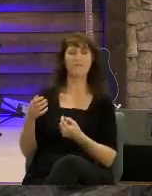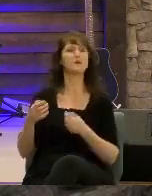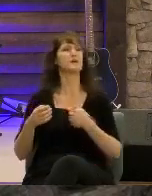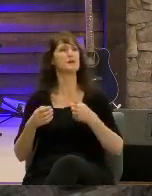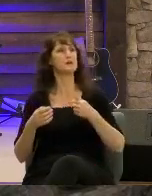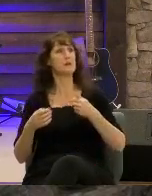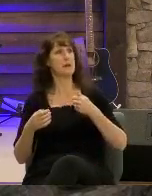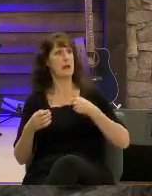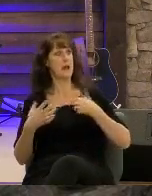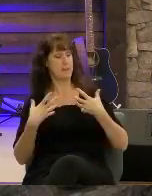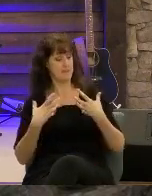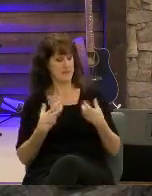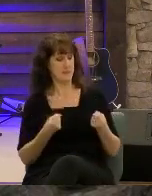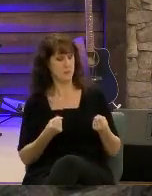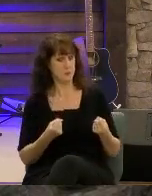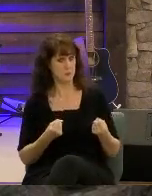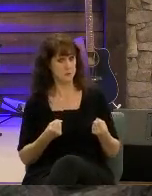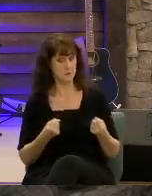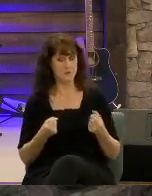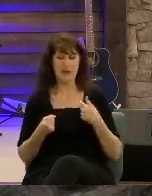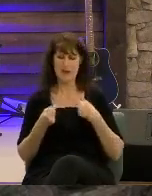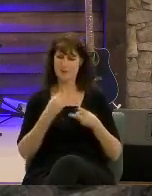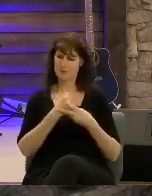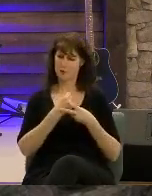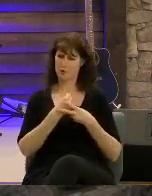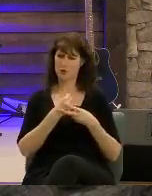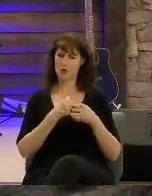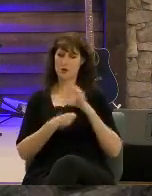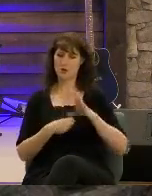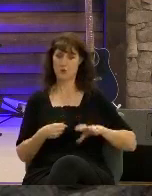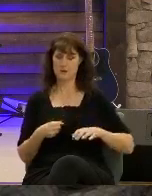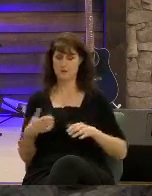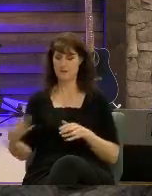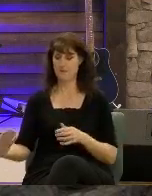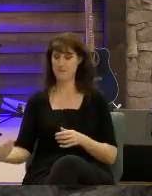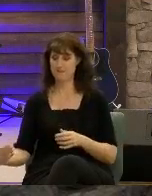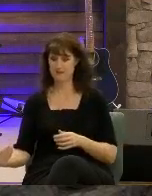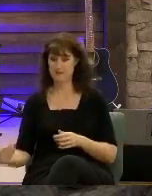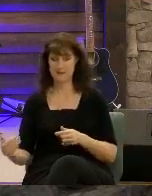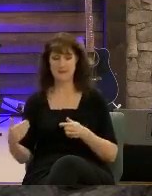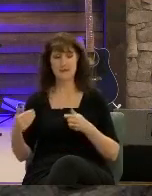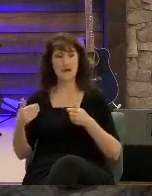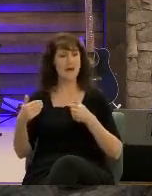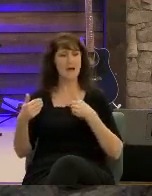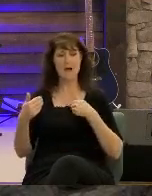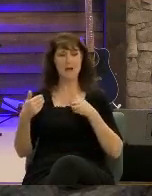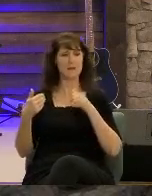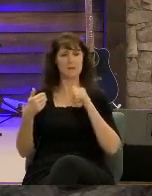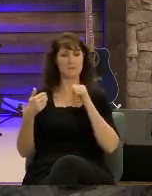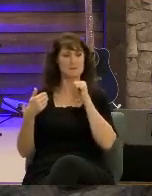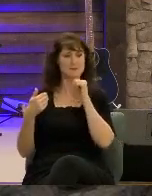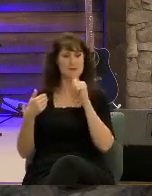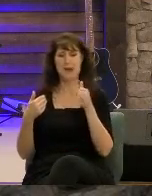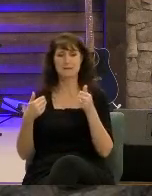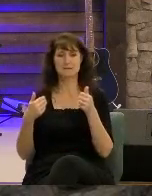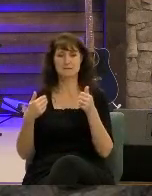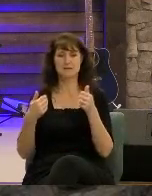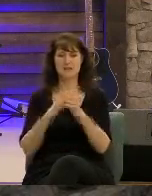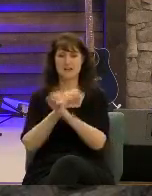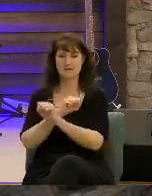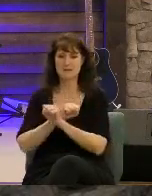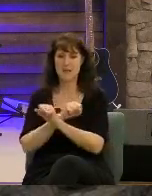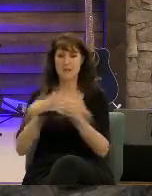just gave testimony to that. I am secure in Christ. Number 15, I am no longer a slave to